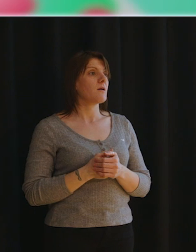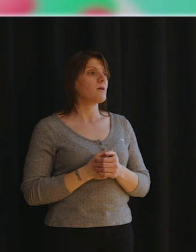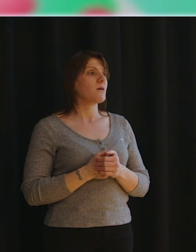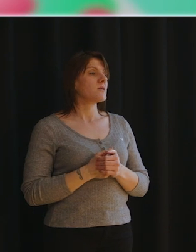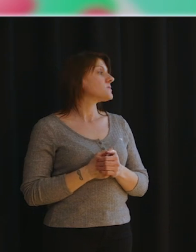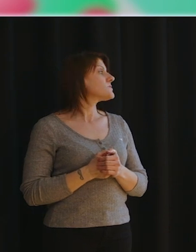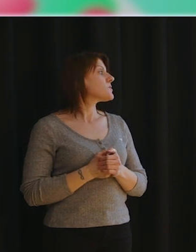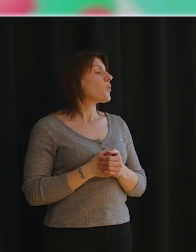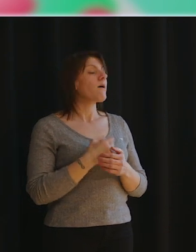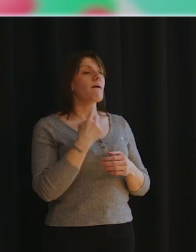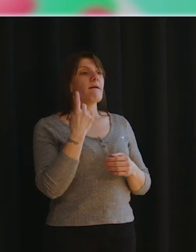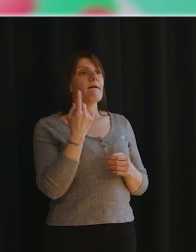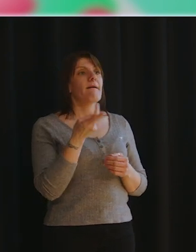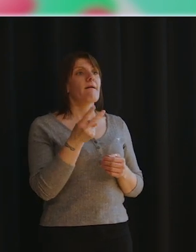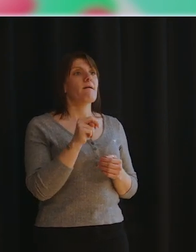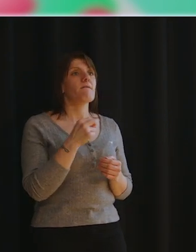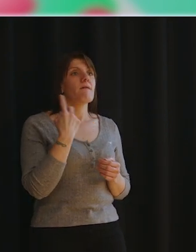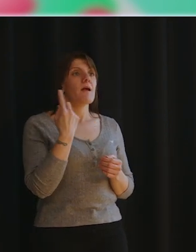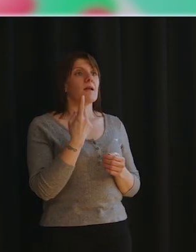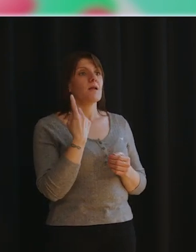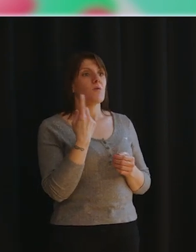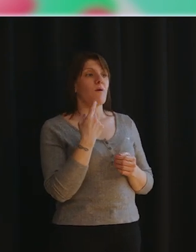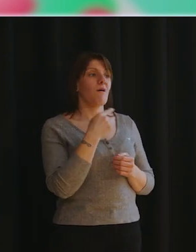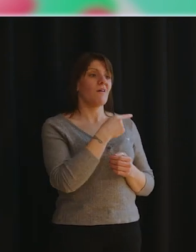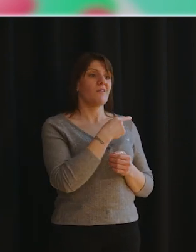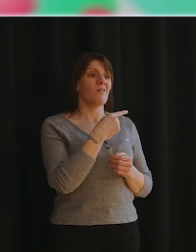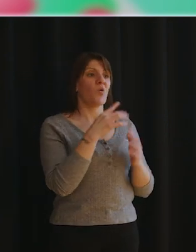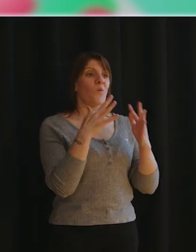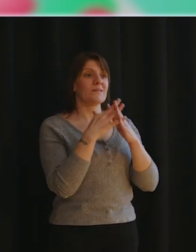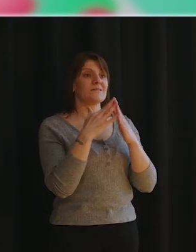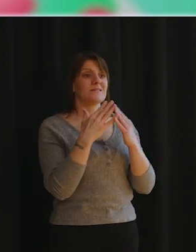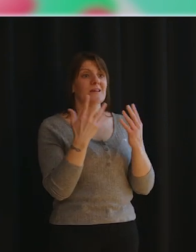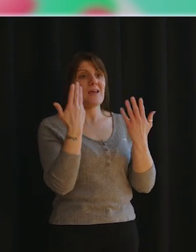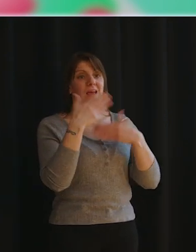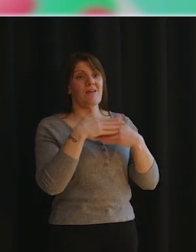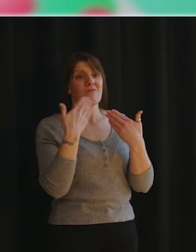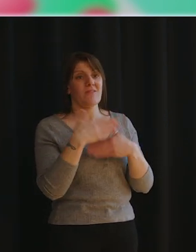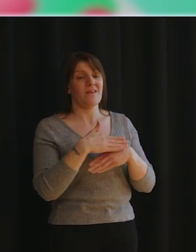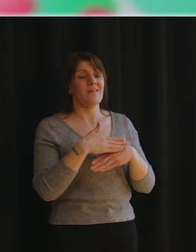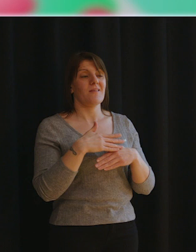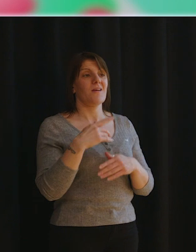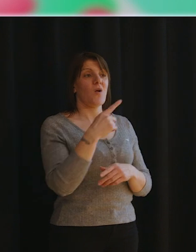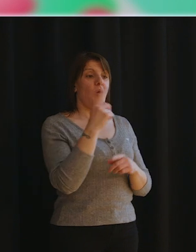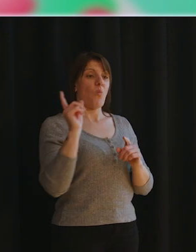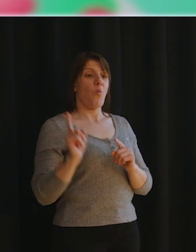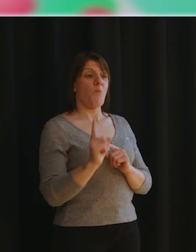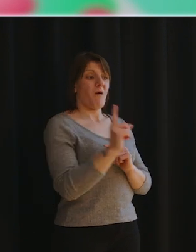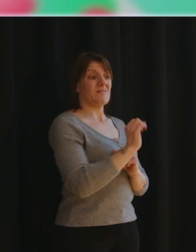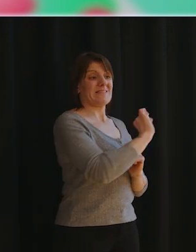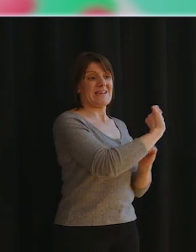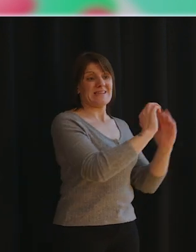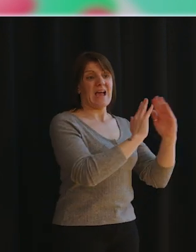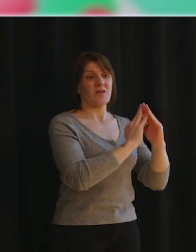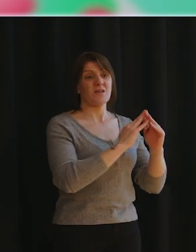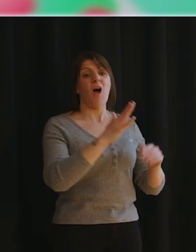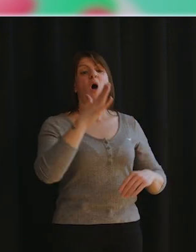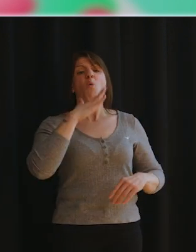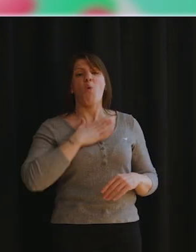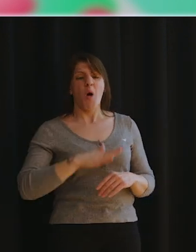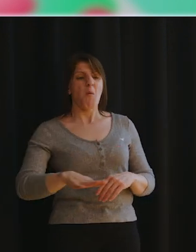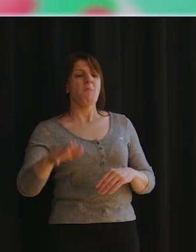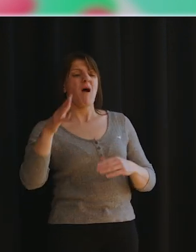unlucky enough to walk past my house on Wednesday evening when you just heard the phrase over and over again, "I want my